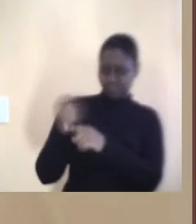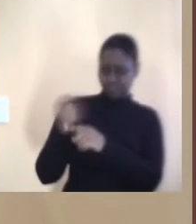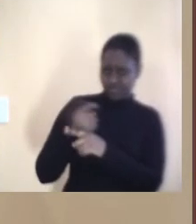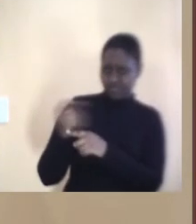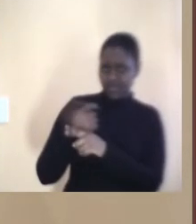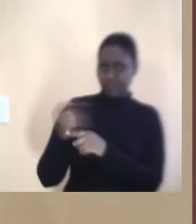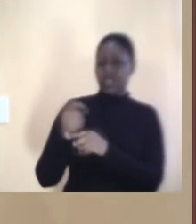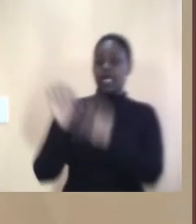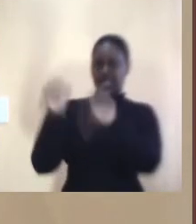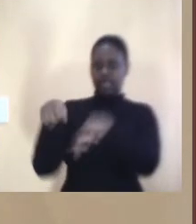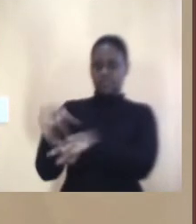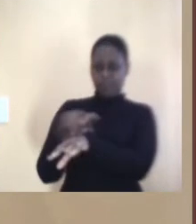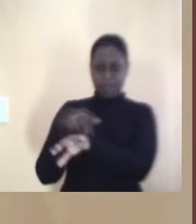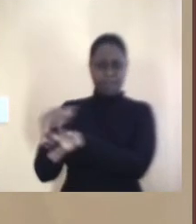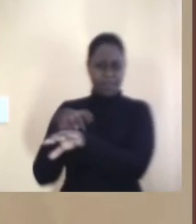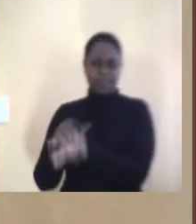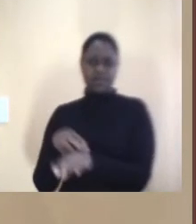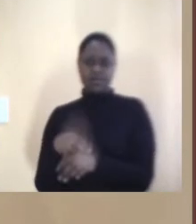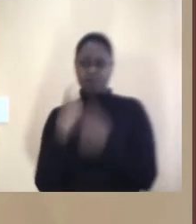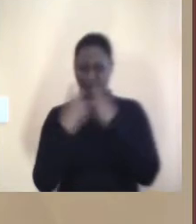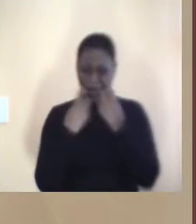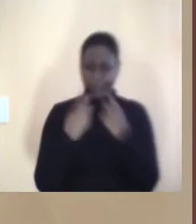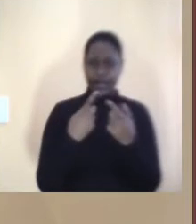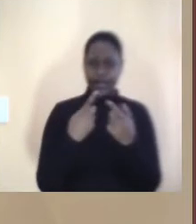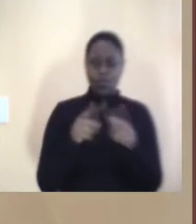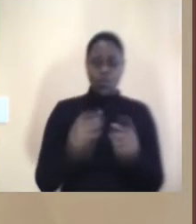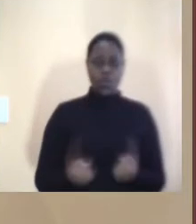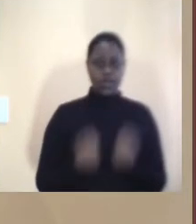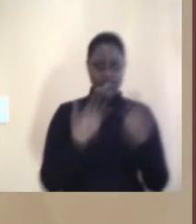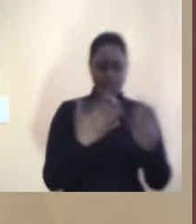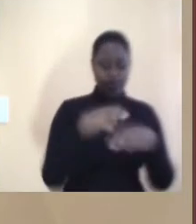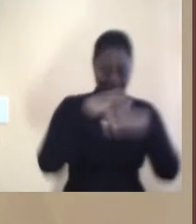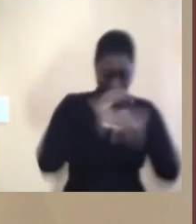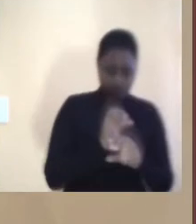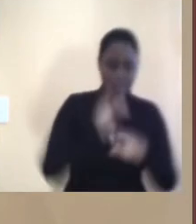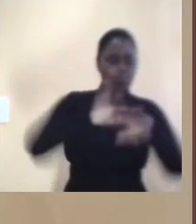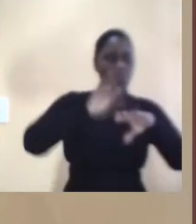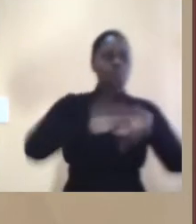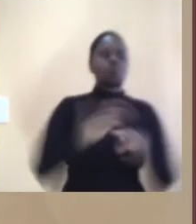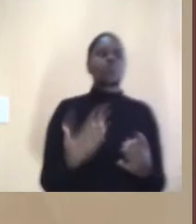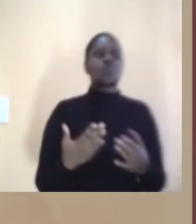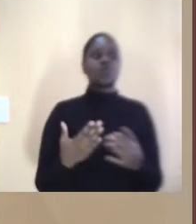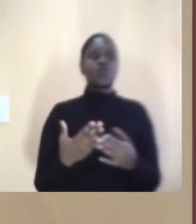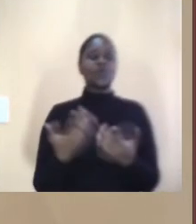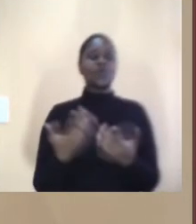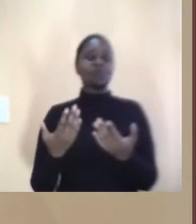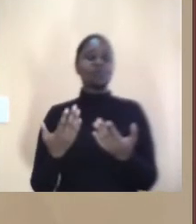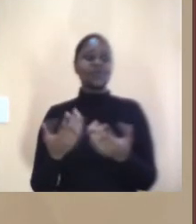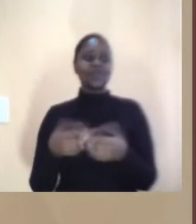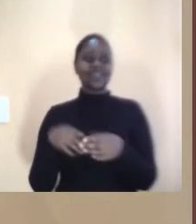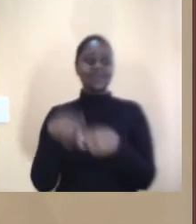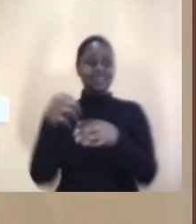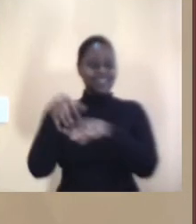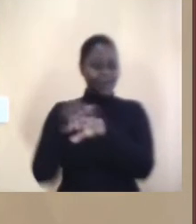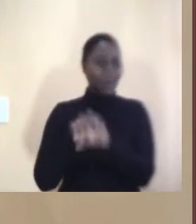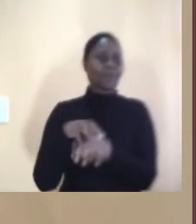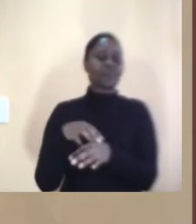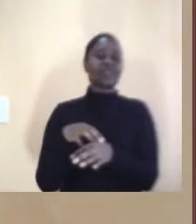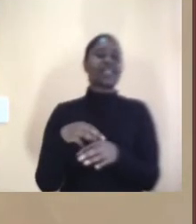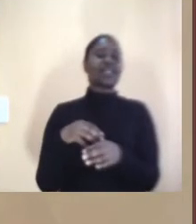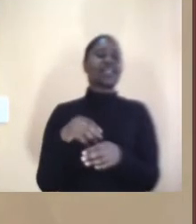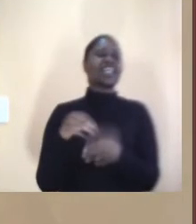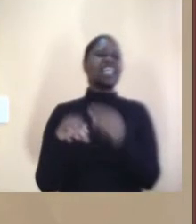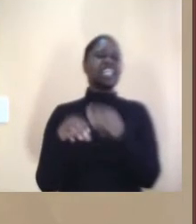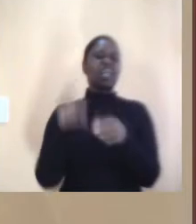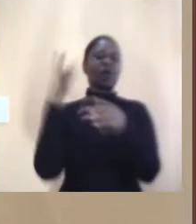azokhala vele ama-commercial farmers uma seninikeza i-focus eningi kakhulu kuma-emerging farmers nakuma-communal farmers. Nize